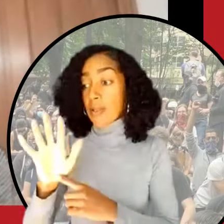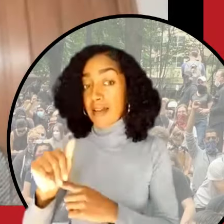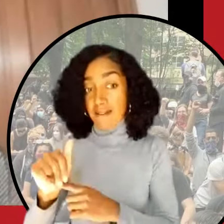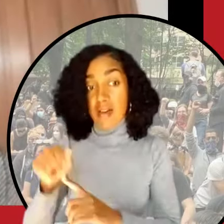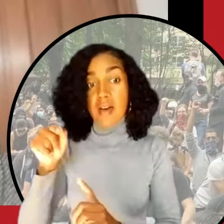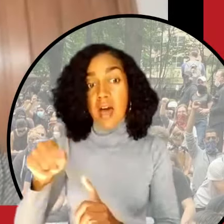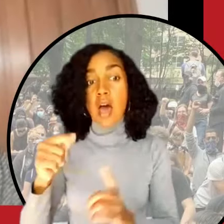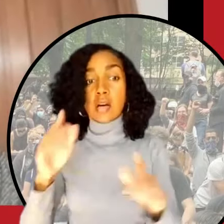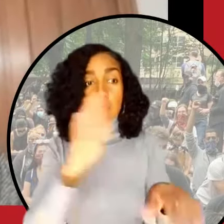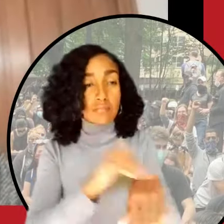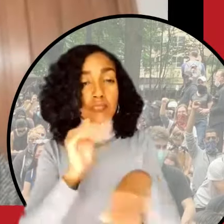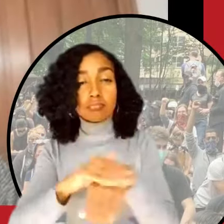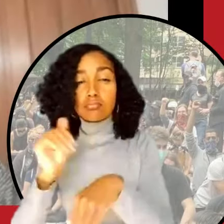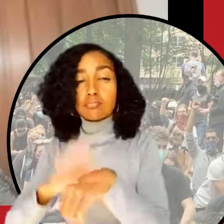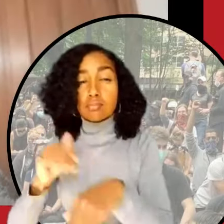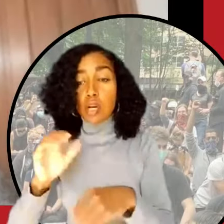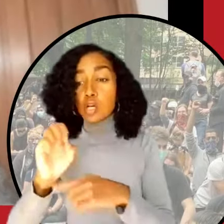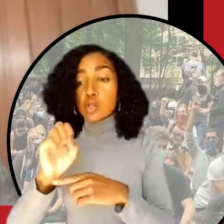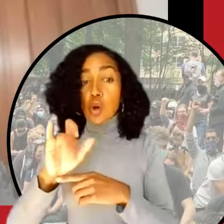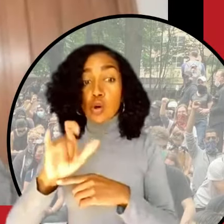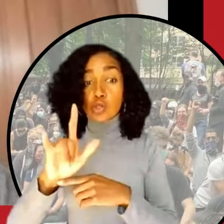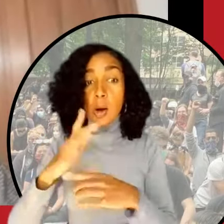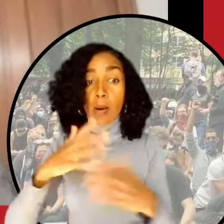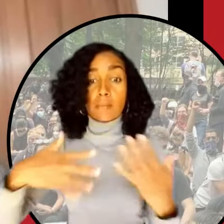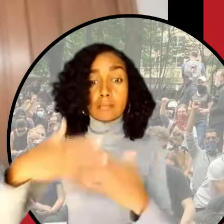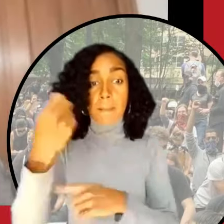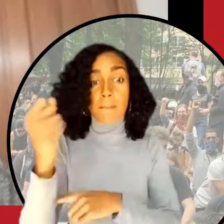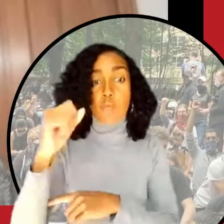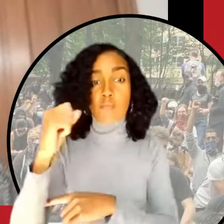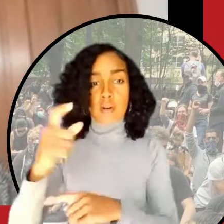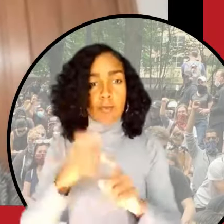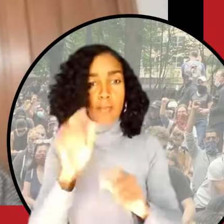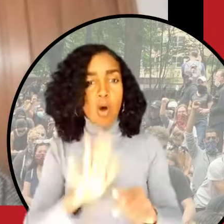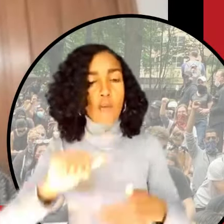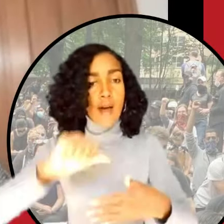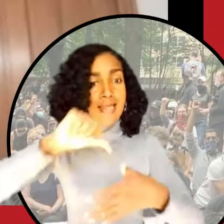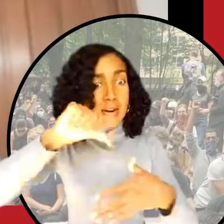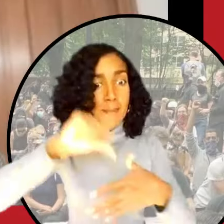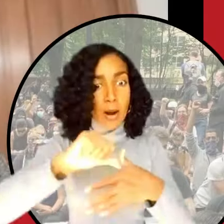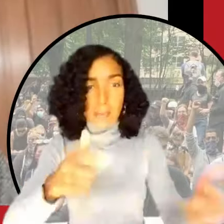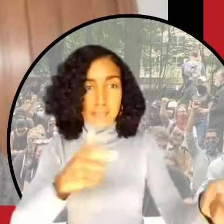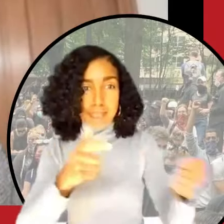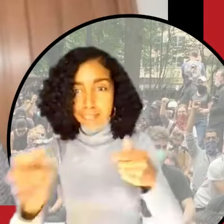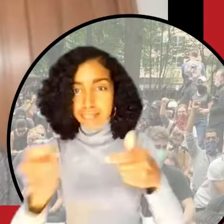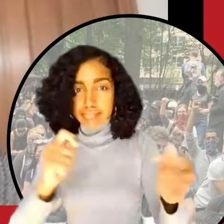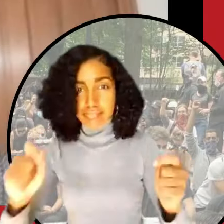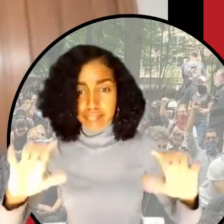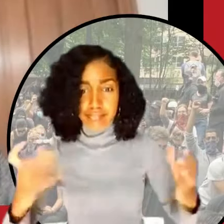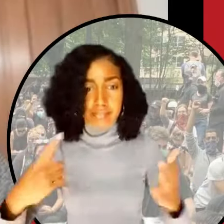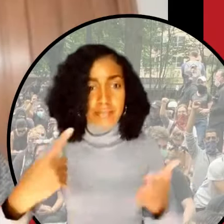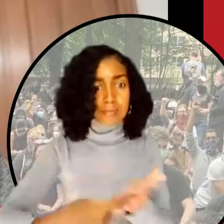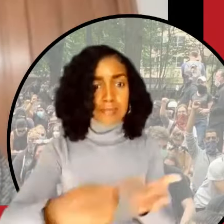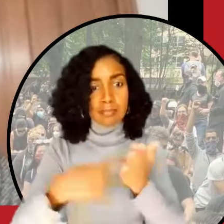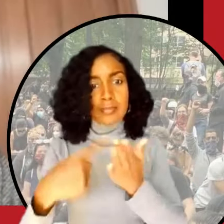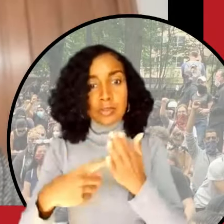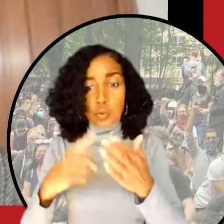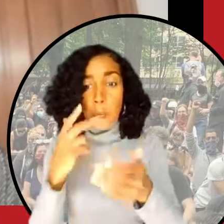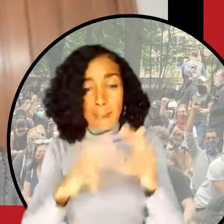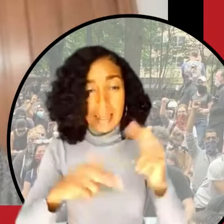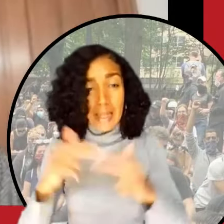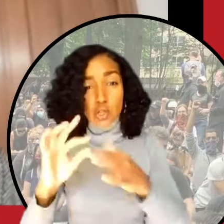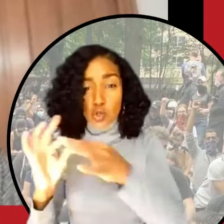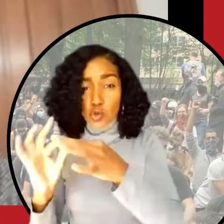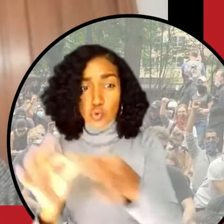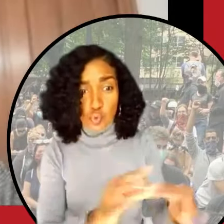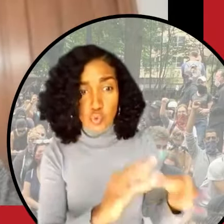social movements from across Latin America to build unity between peoples, to refound the whole of the region on the basis